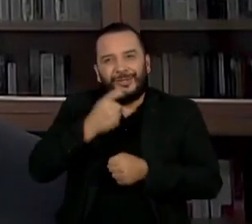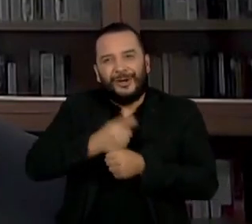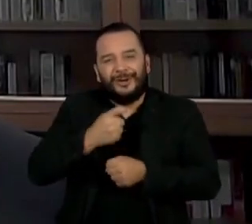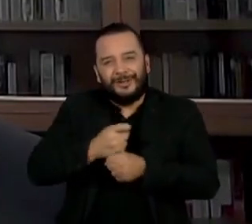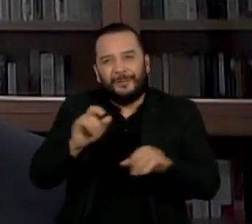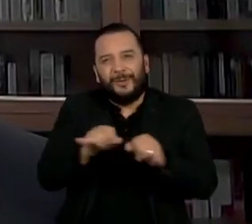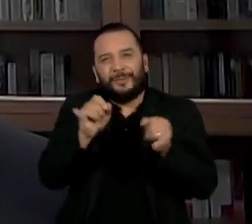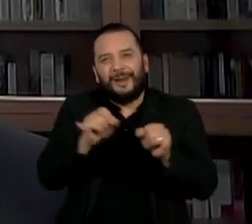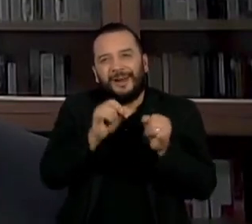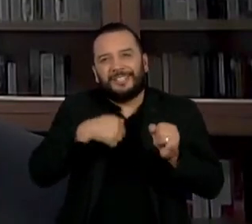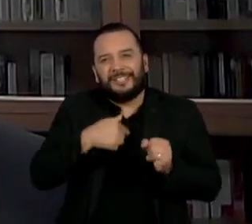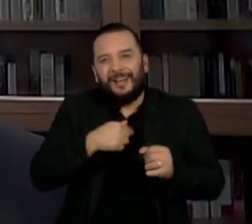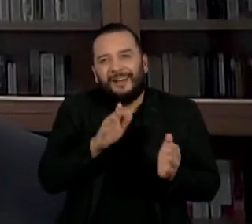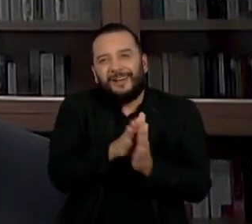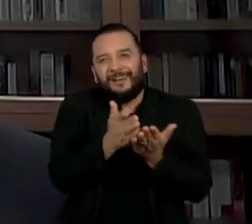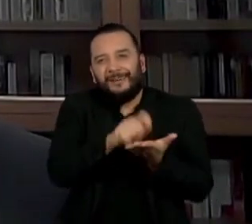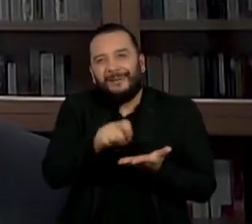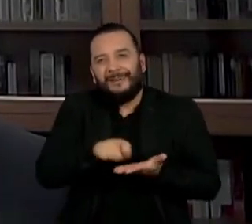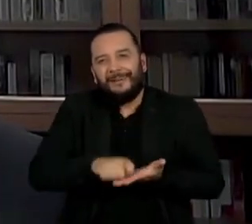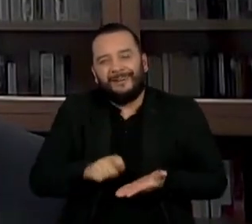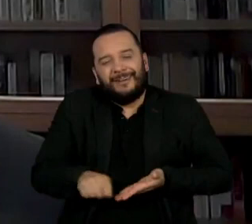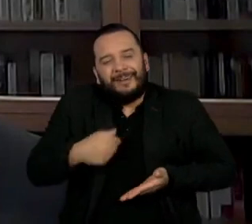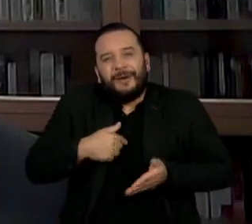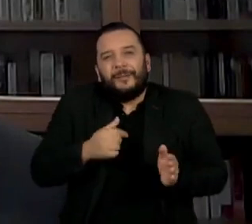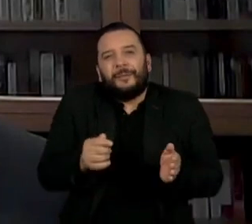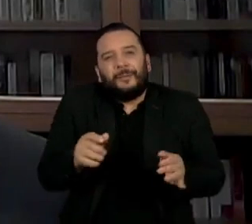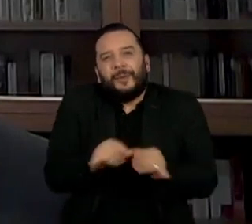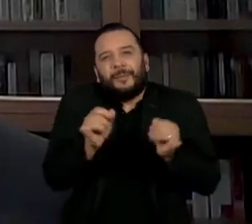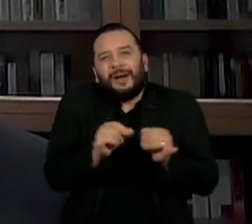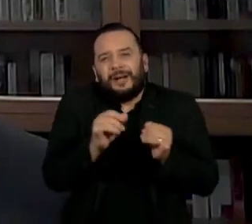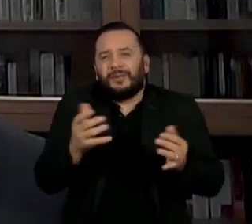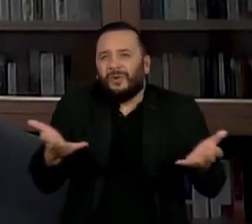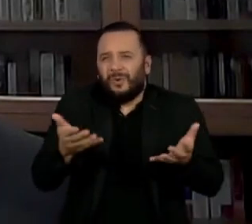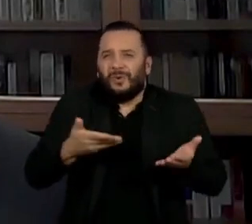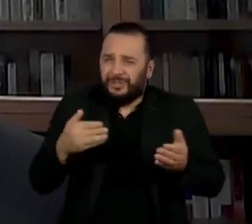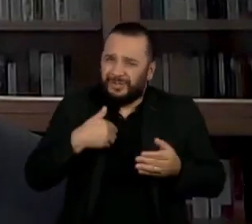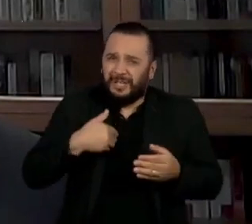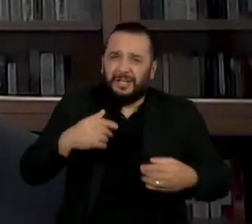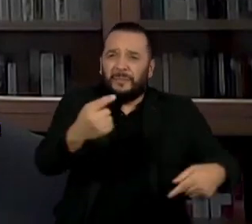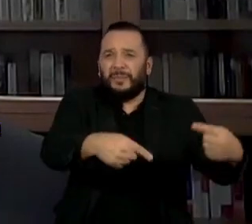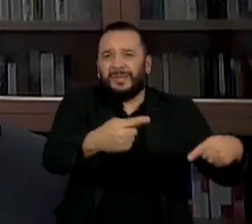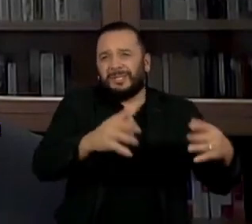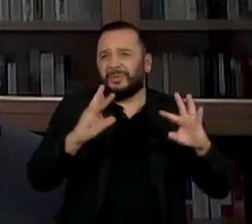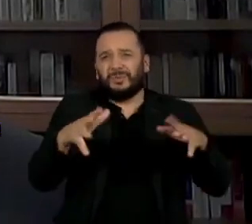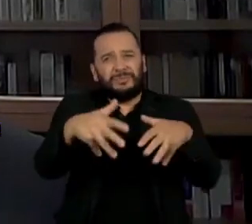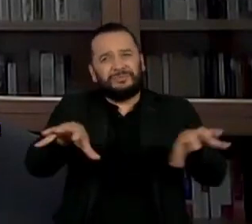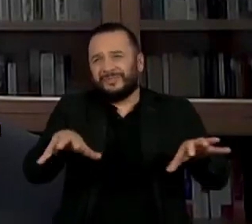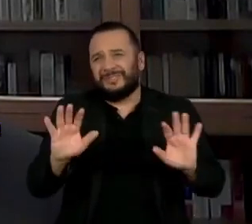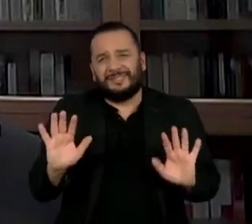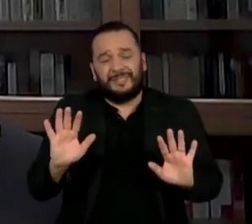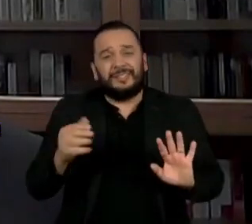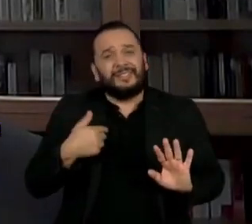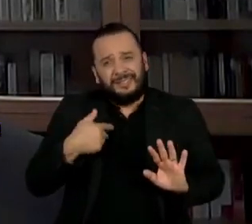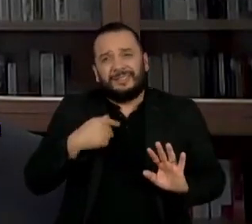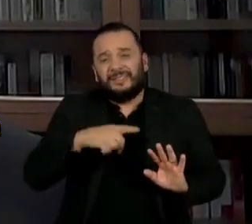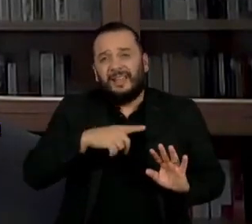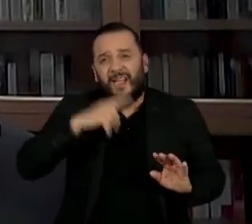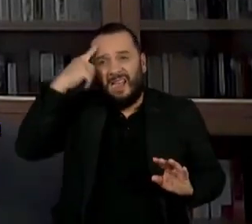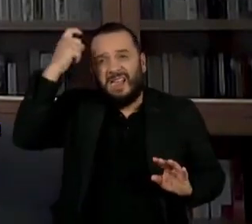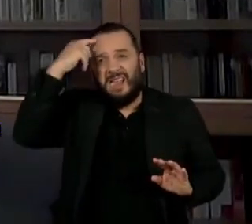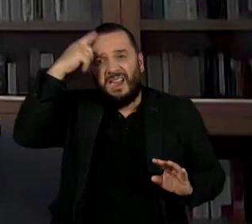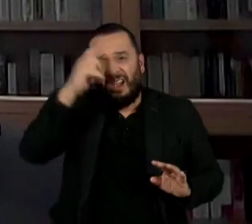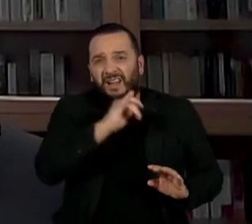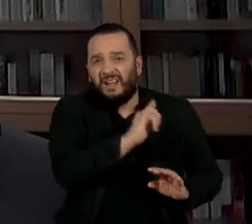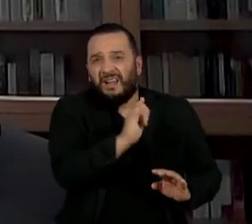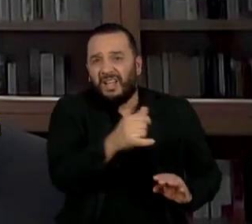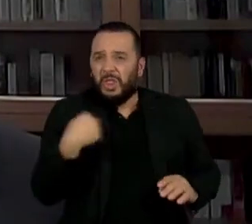of... Everything is very political. And in politics, the narrative is our side is